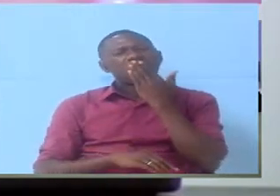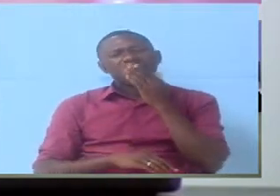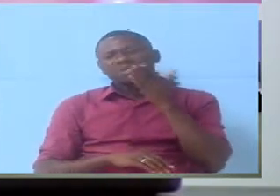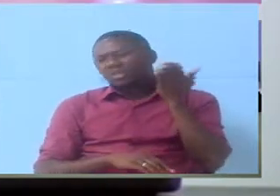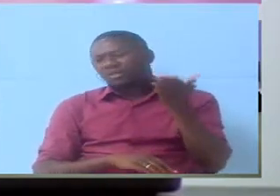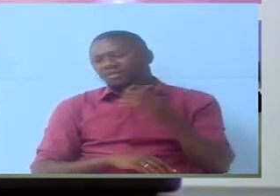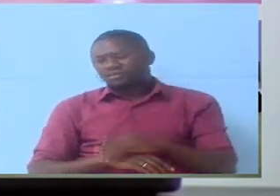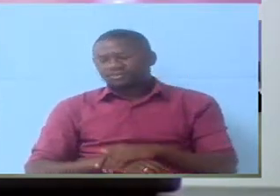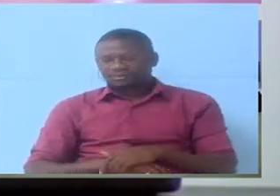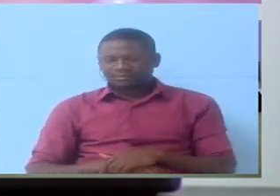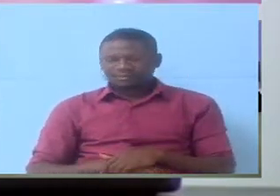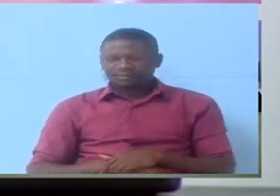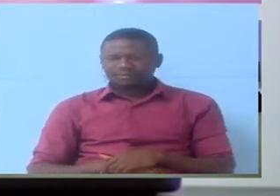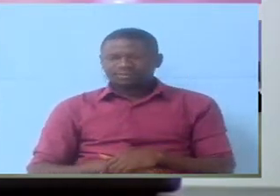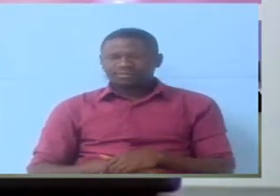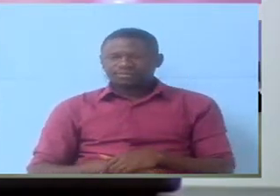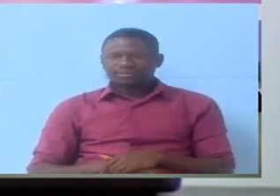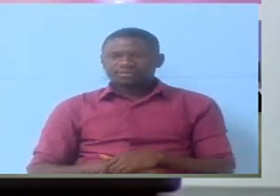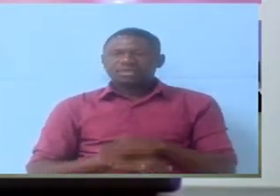did you see